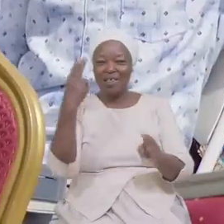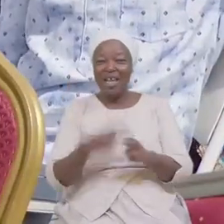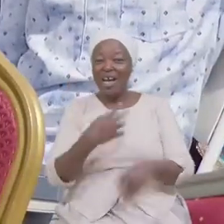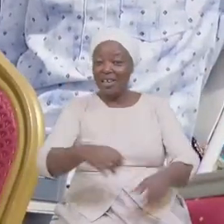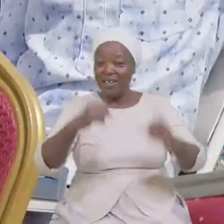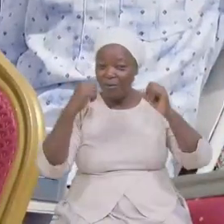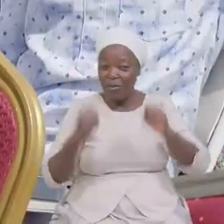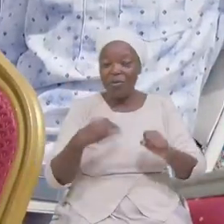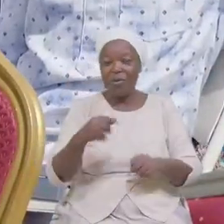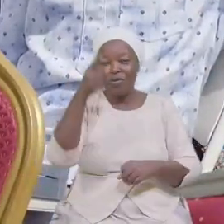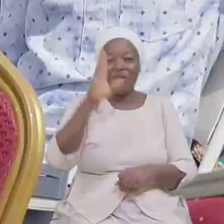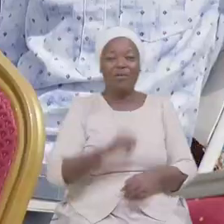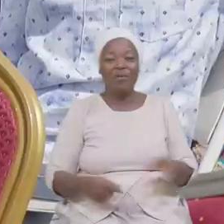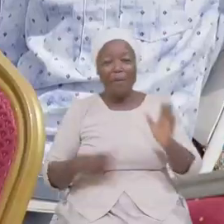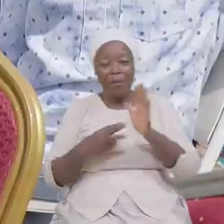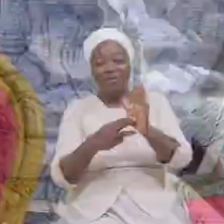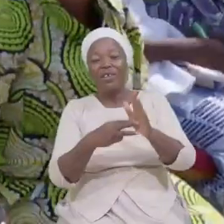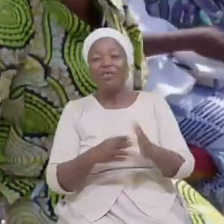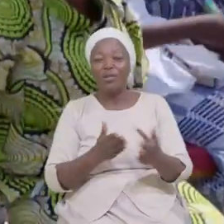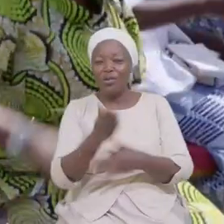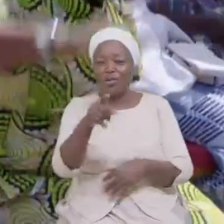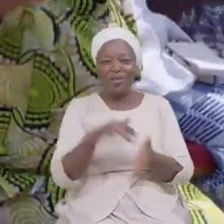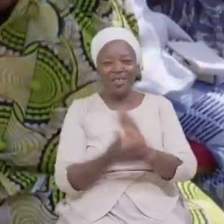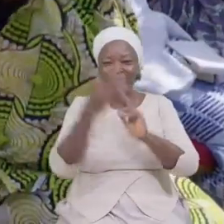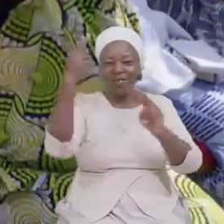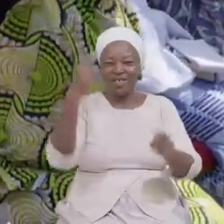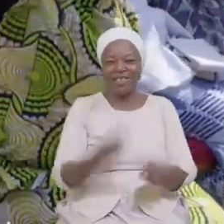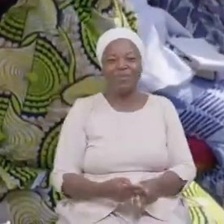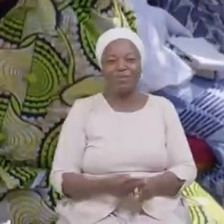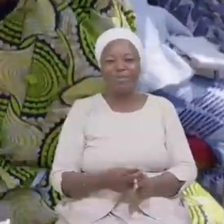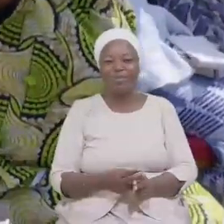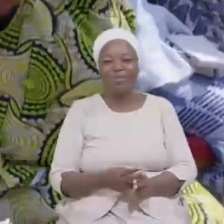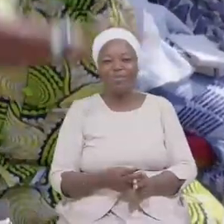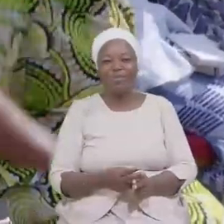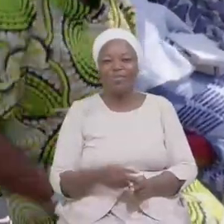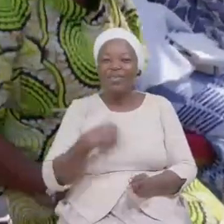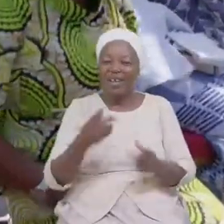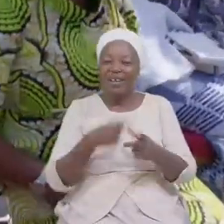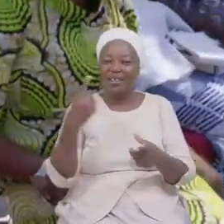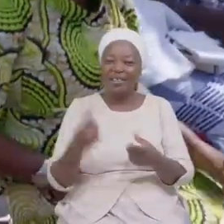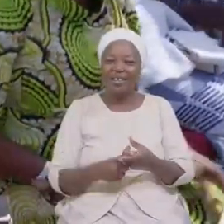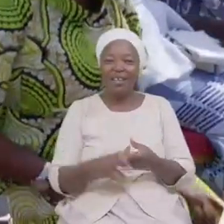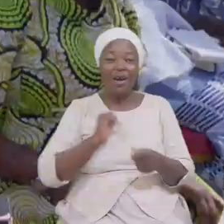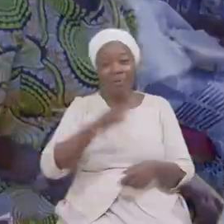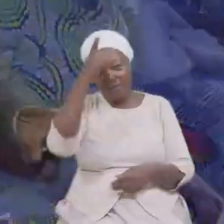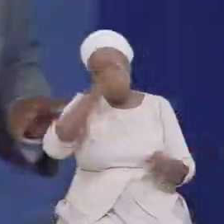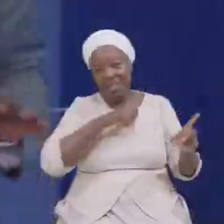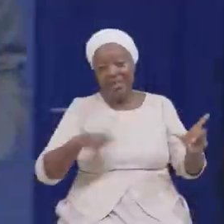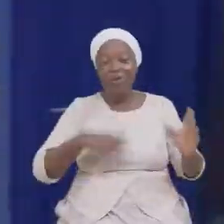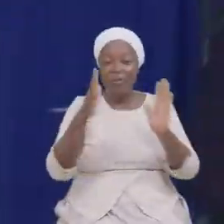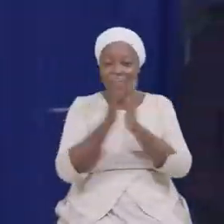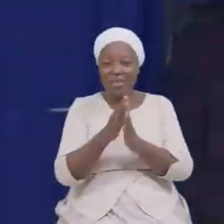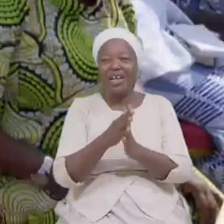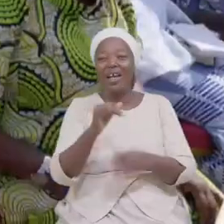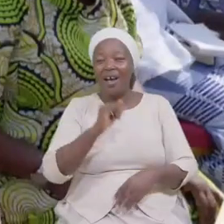God will manifest through you in Jesus' name." Yeah. And then I preach, I preach, I